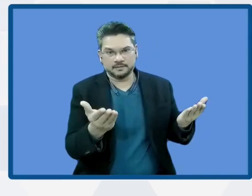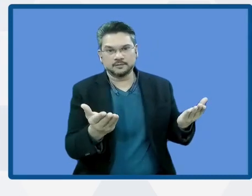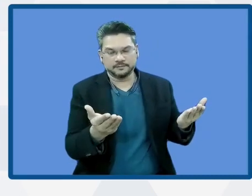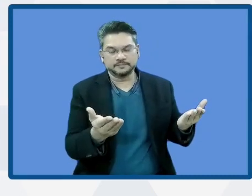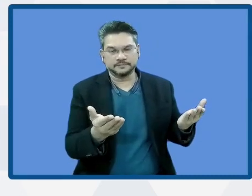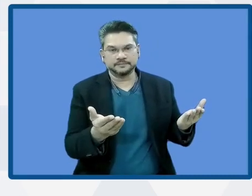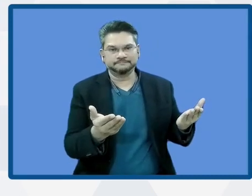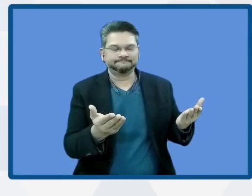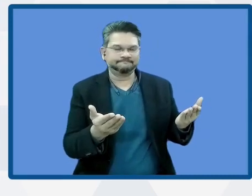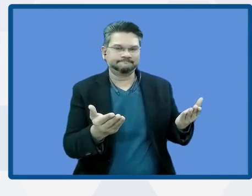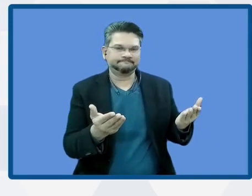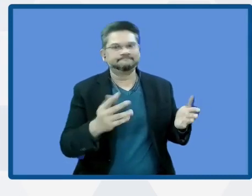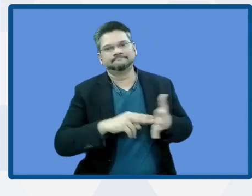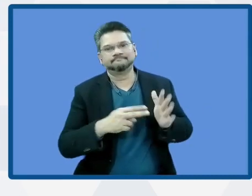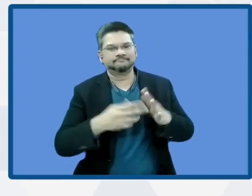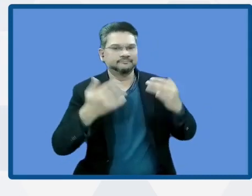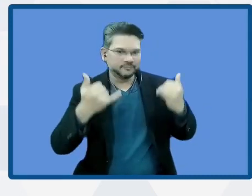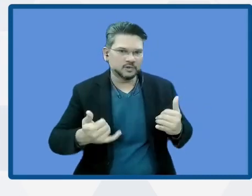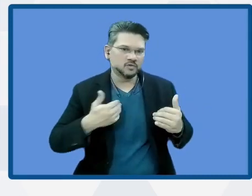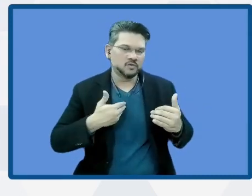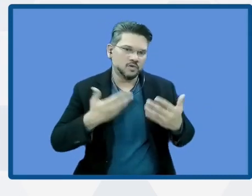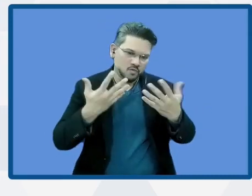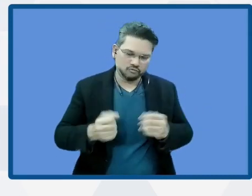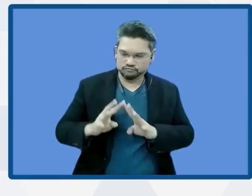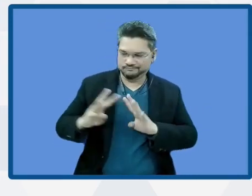like to give them the floor through the